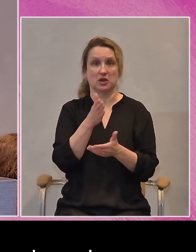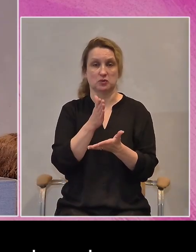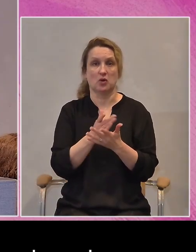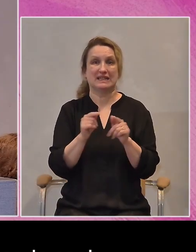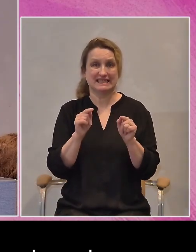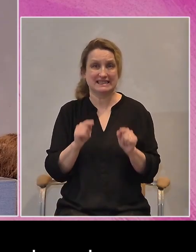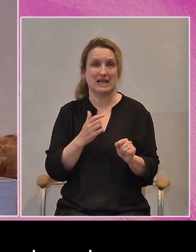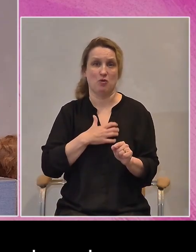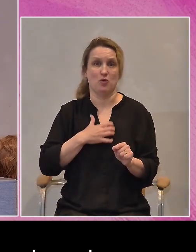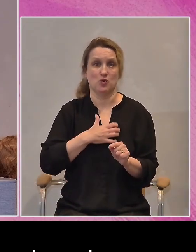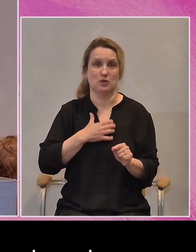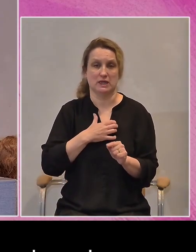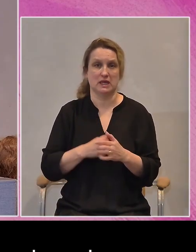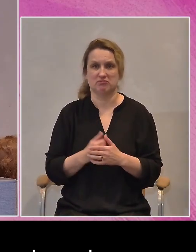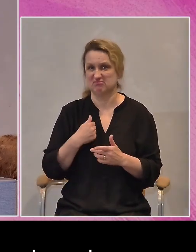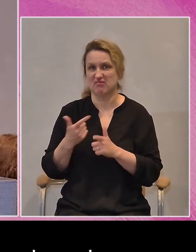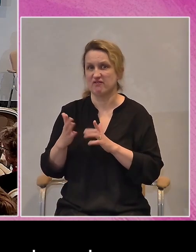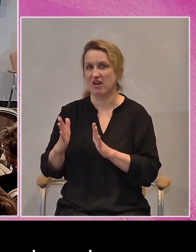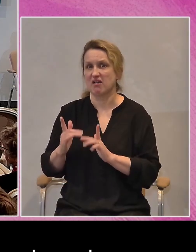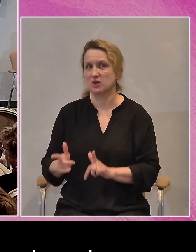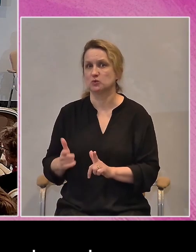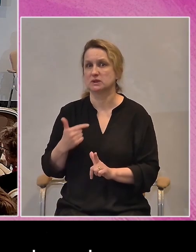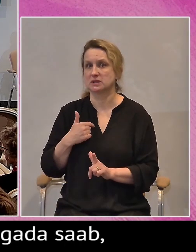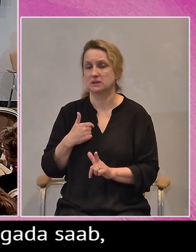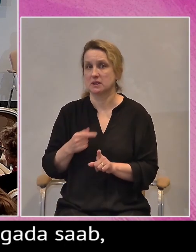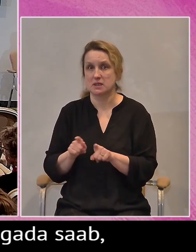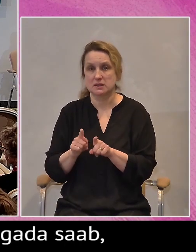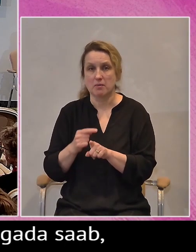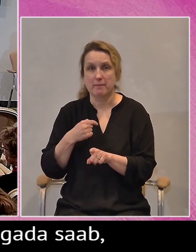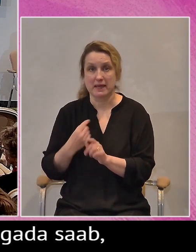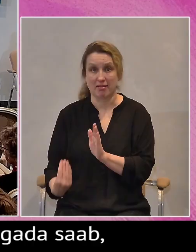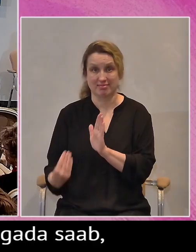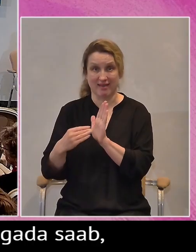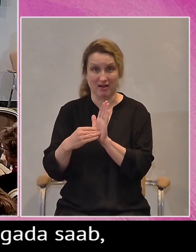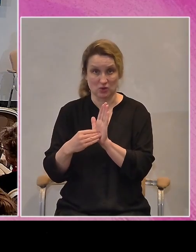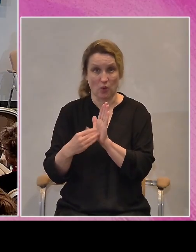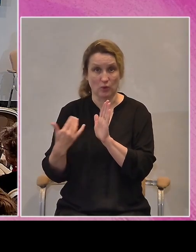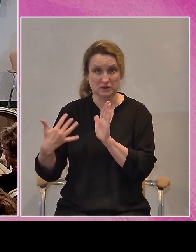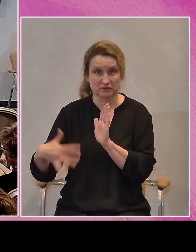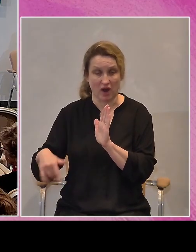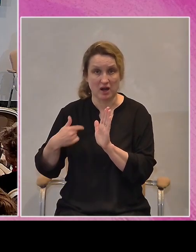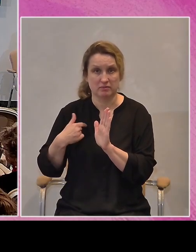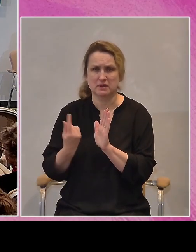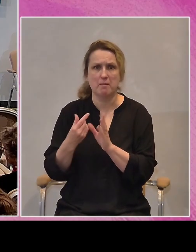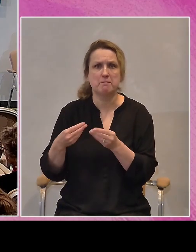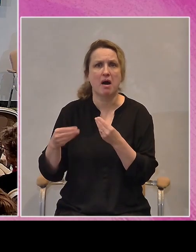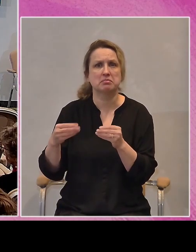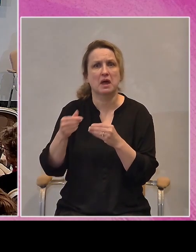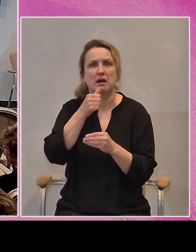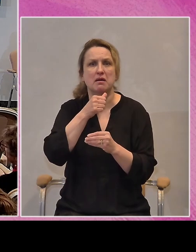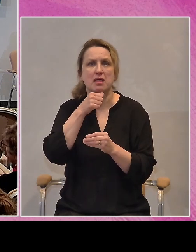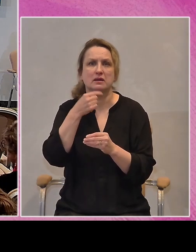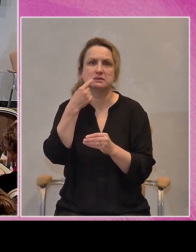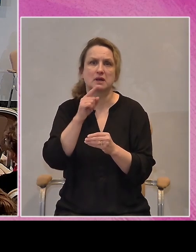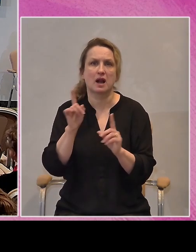have a community by now. This is a big thing. I agree. When I was diagnosed,